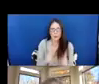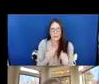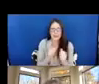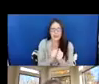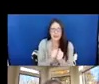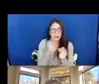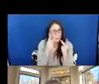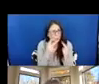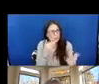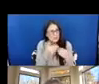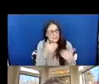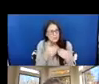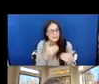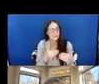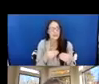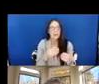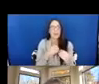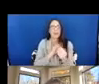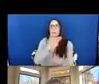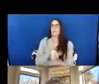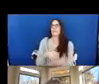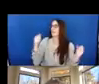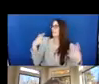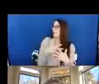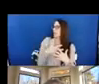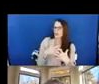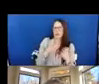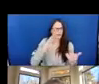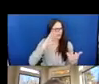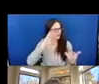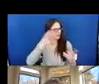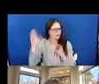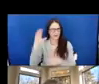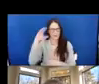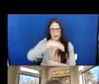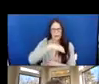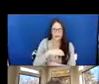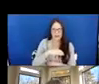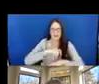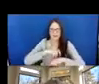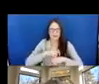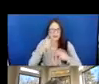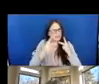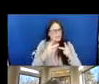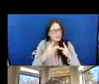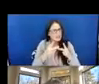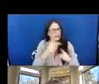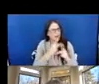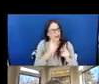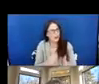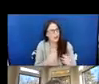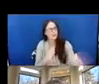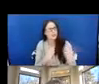this fear and weirdness of the time of seeing your caregivers come in with masks and goggles and,